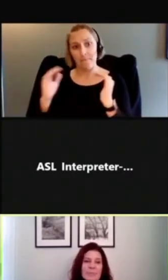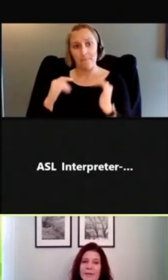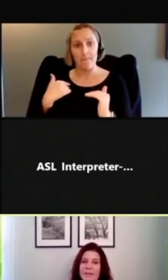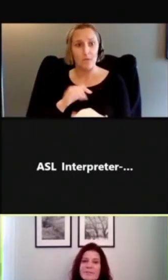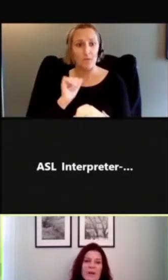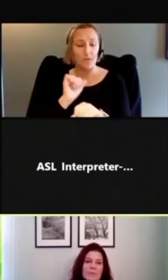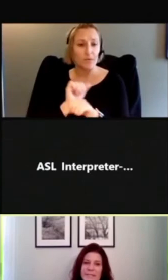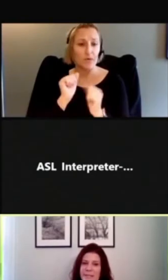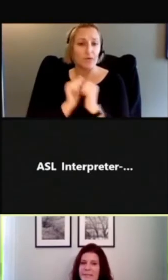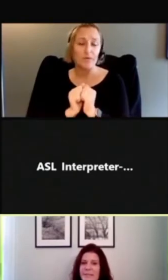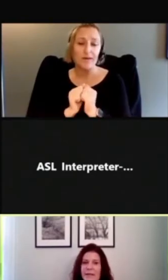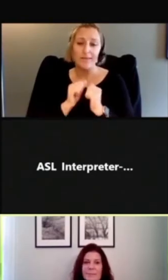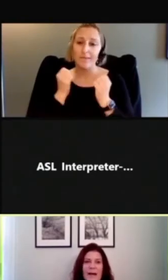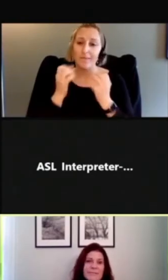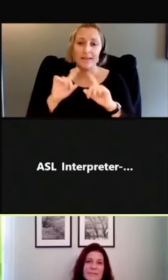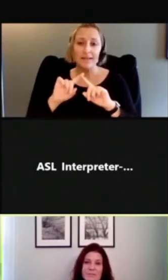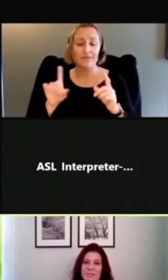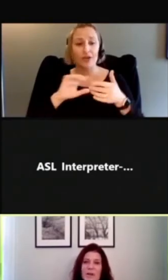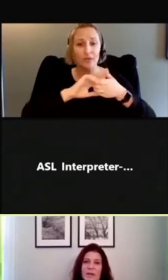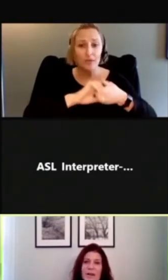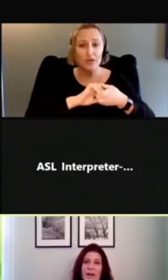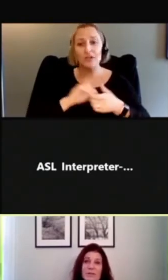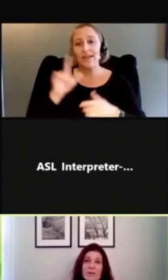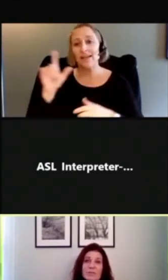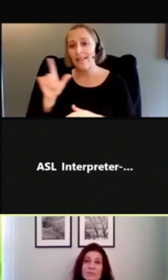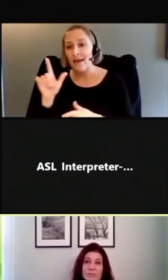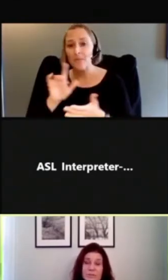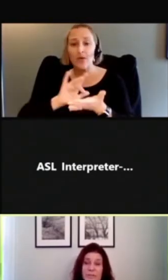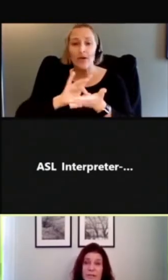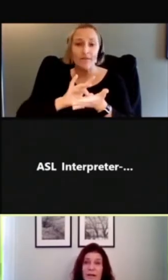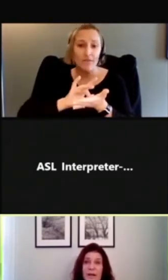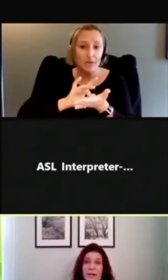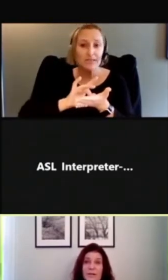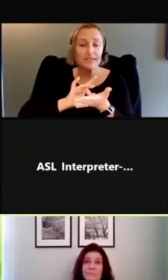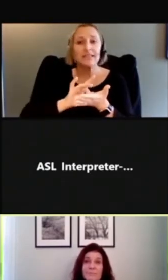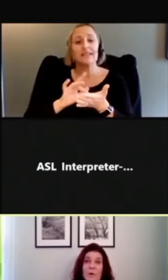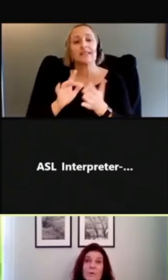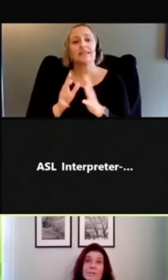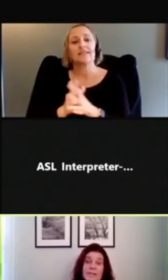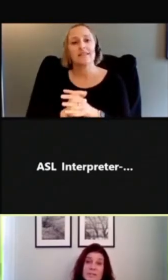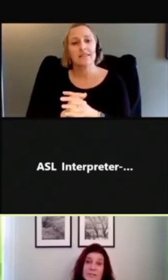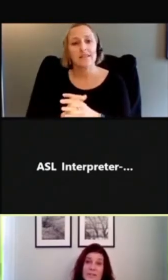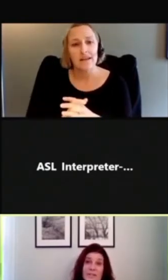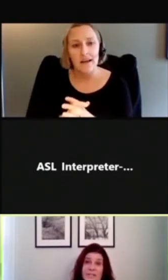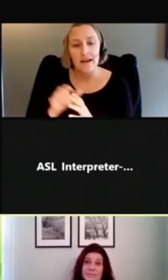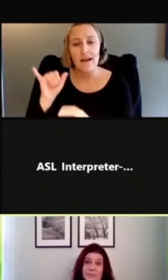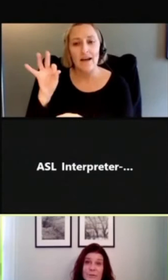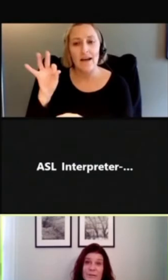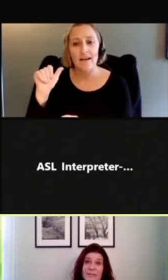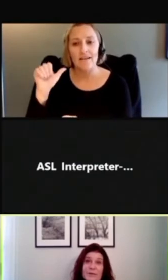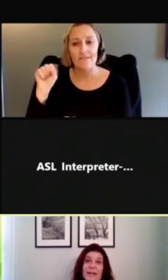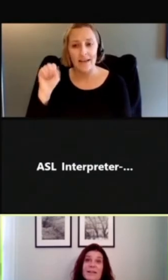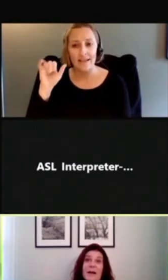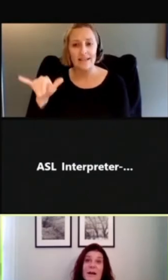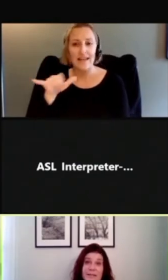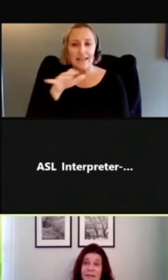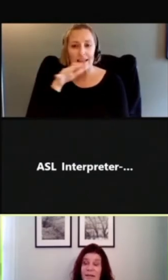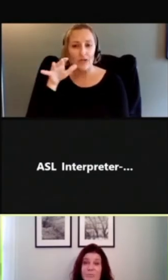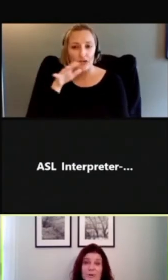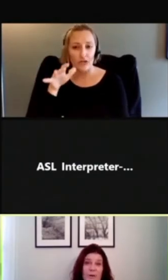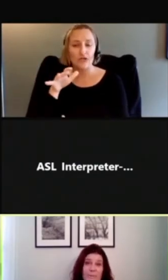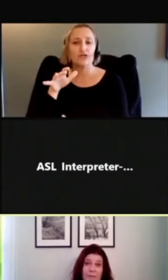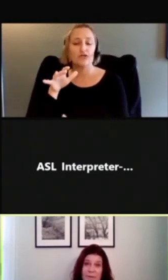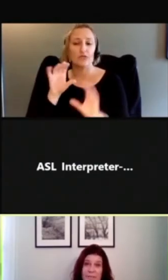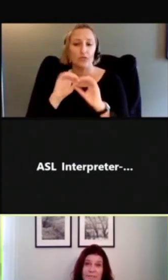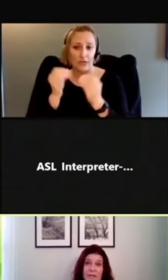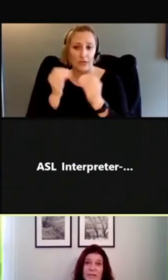also libraries, pharmacies, IFAS, which is our agricultural organization within the state of Florida. They do a lot